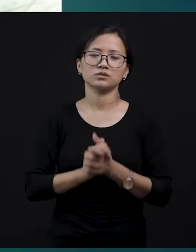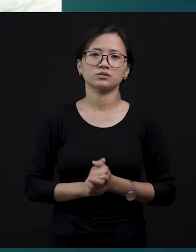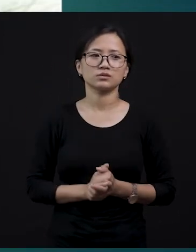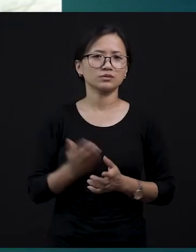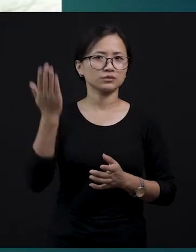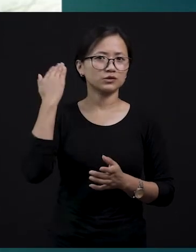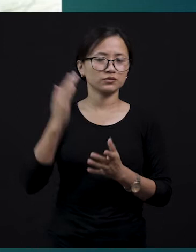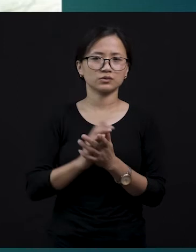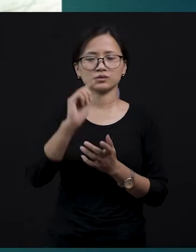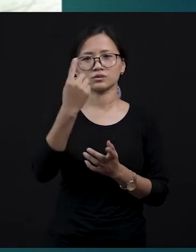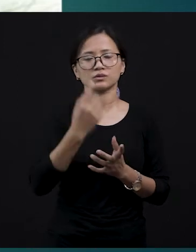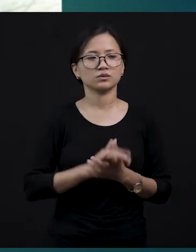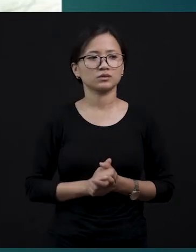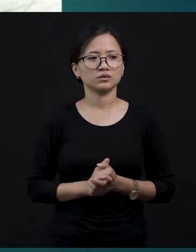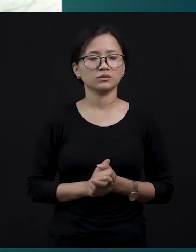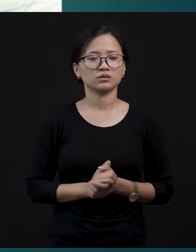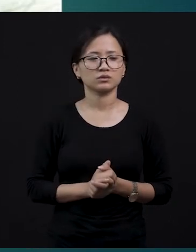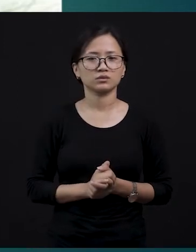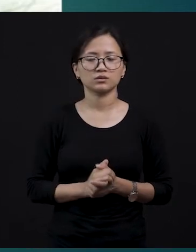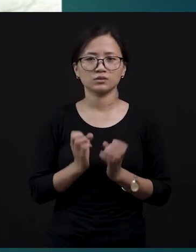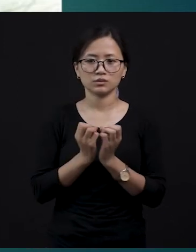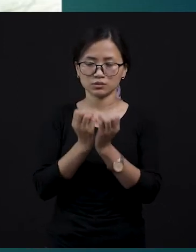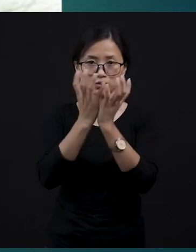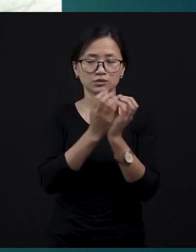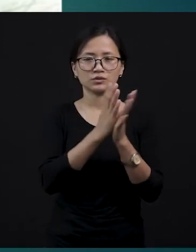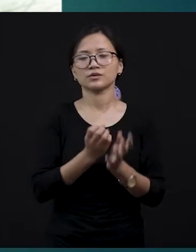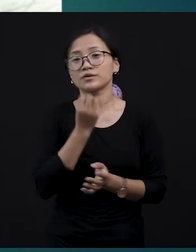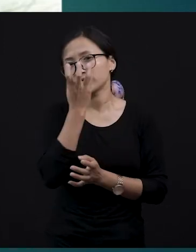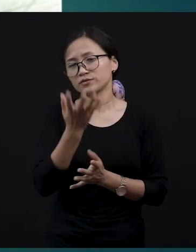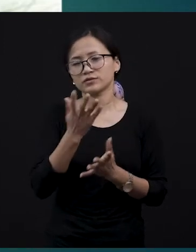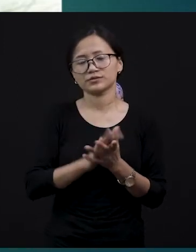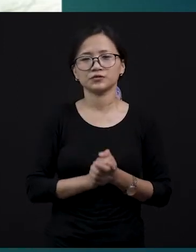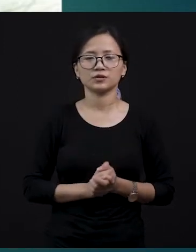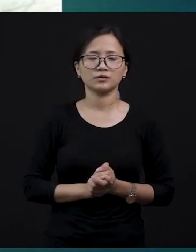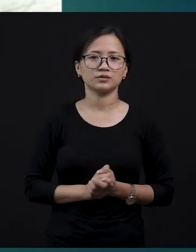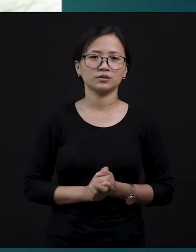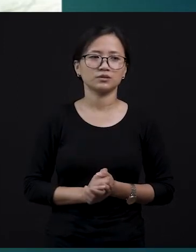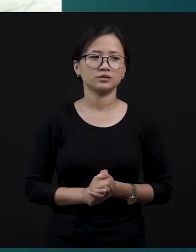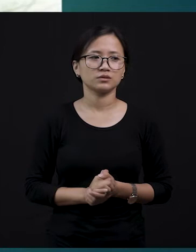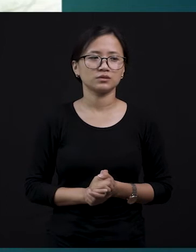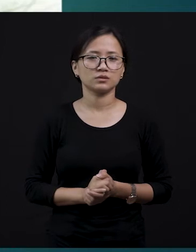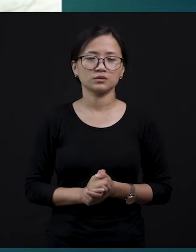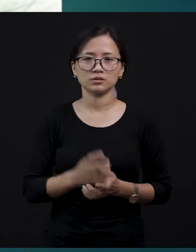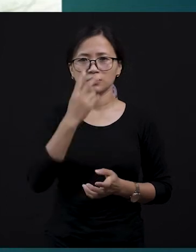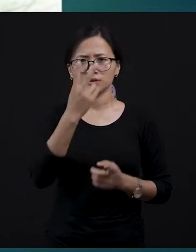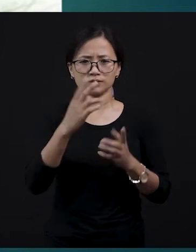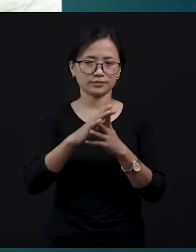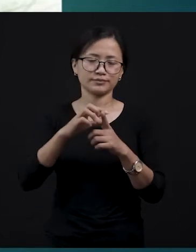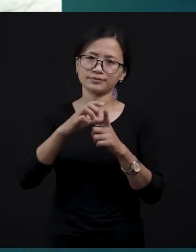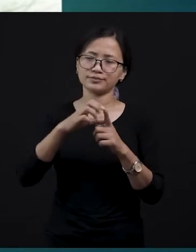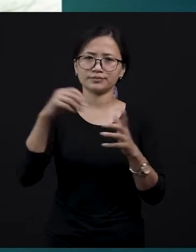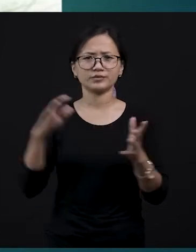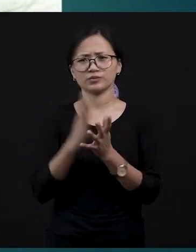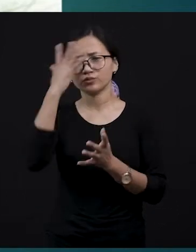shown you in the previous one that some bushes can even flower. Okay, so the desert can look very